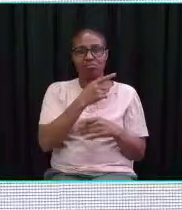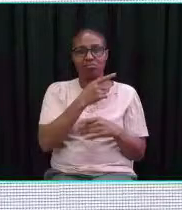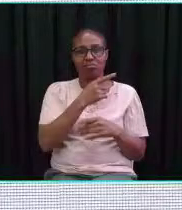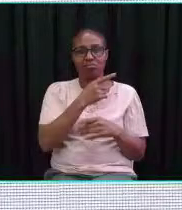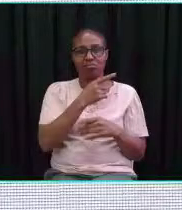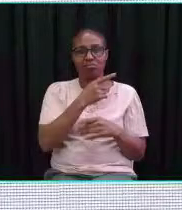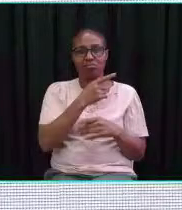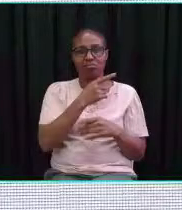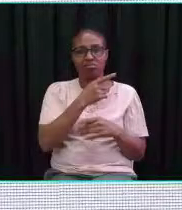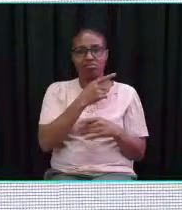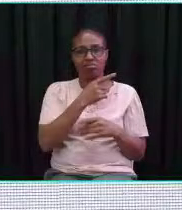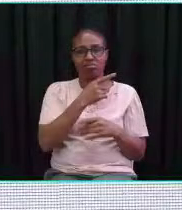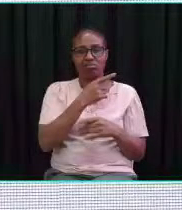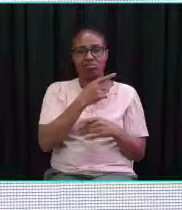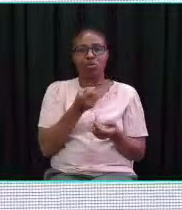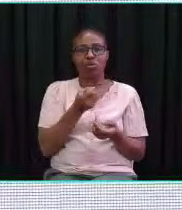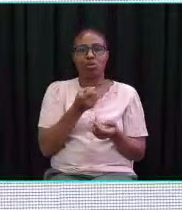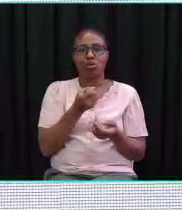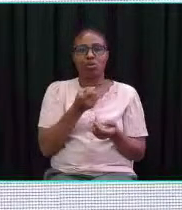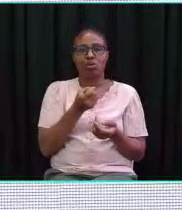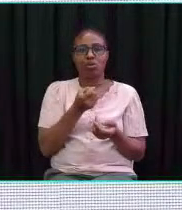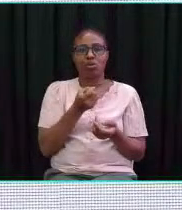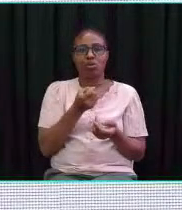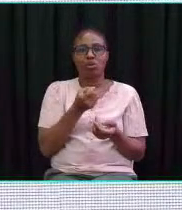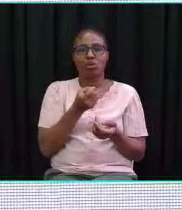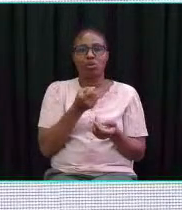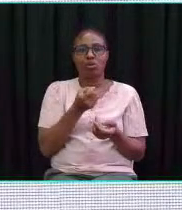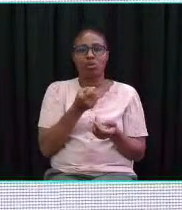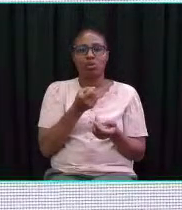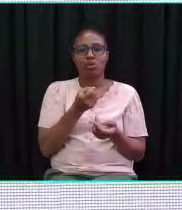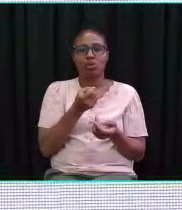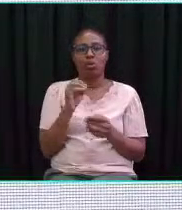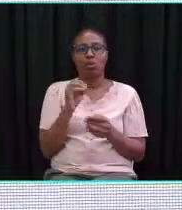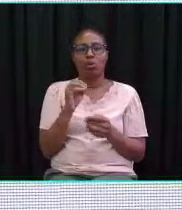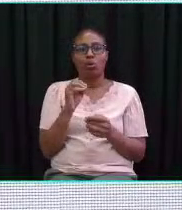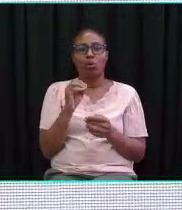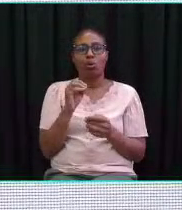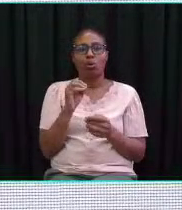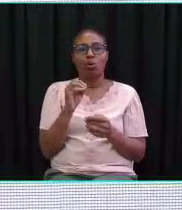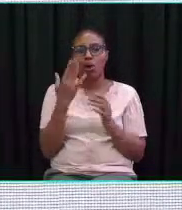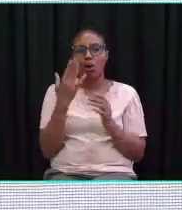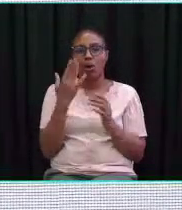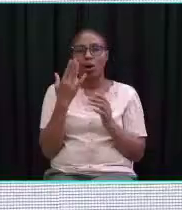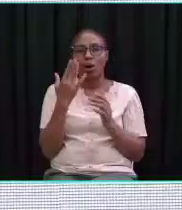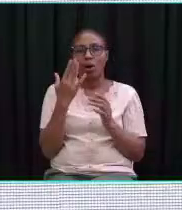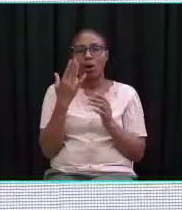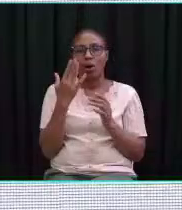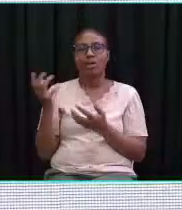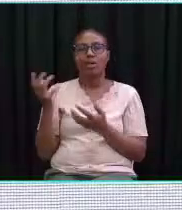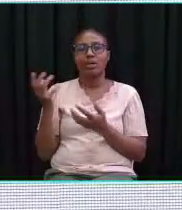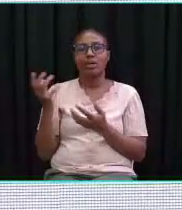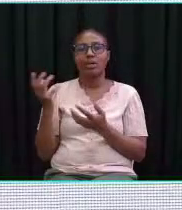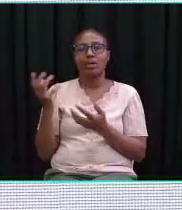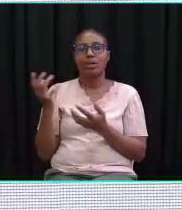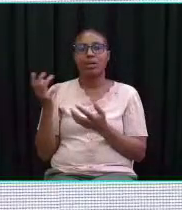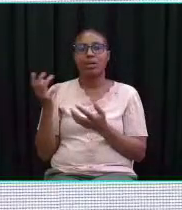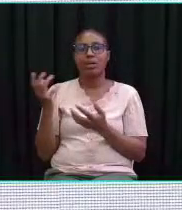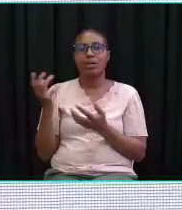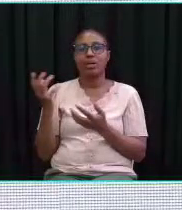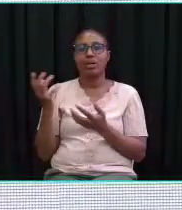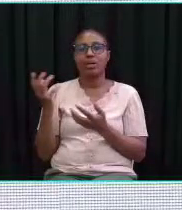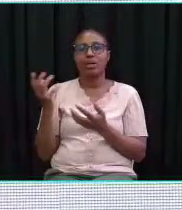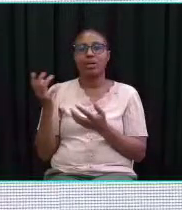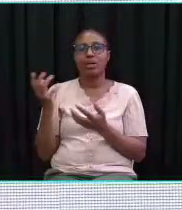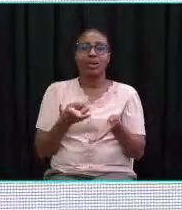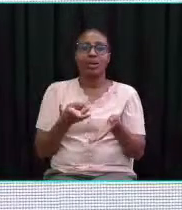call from some big ships, and that activity requires to be able to move on that.